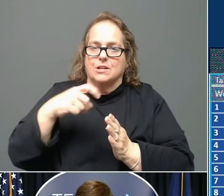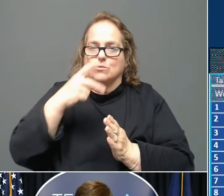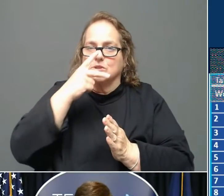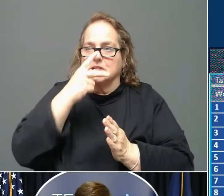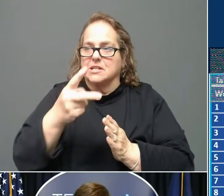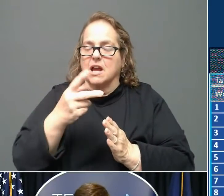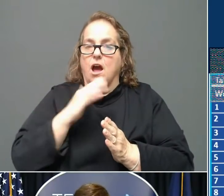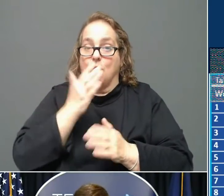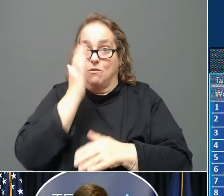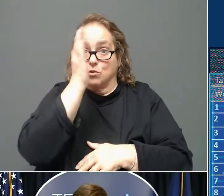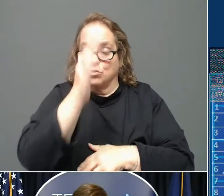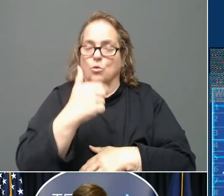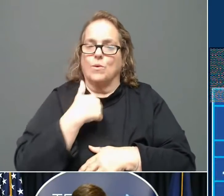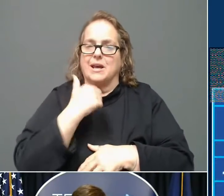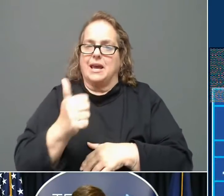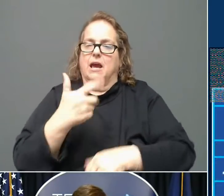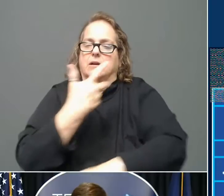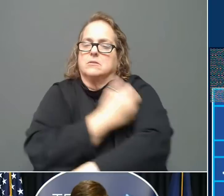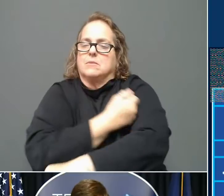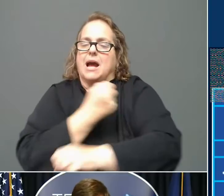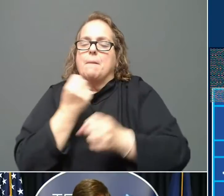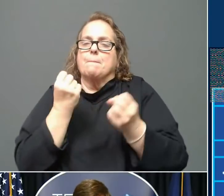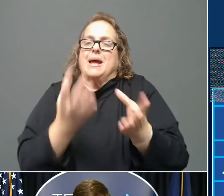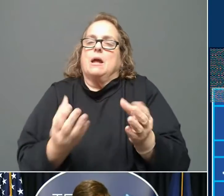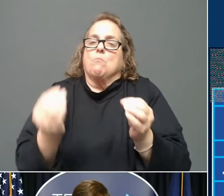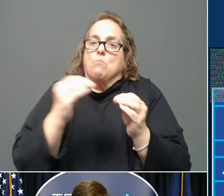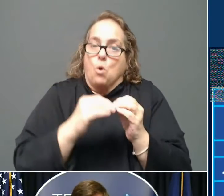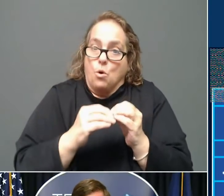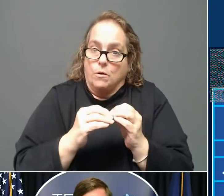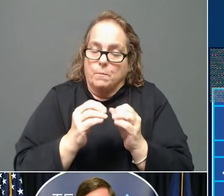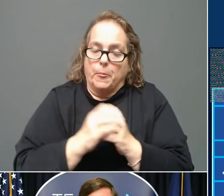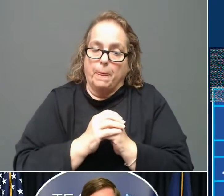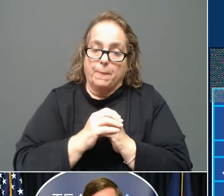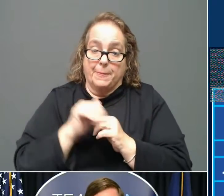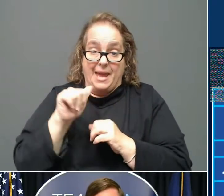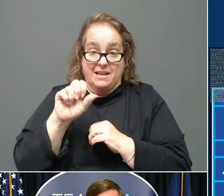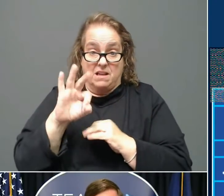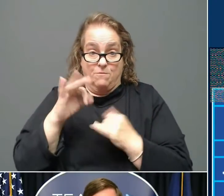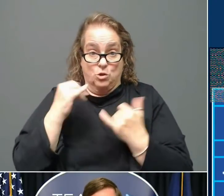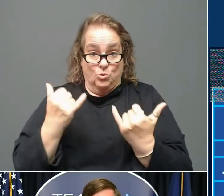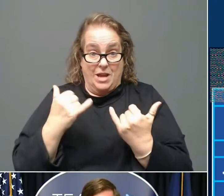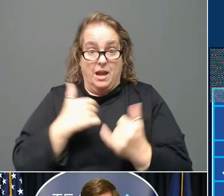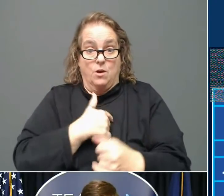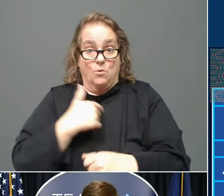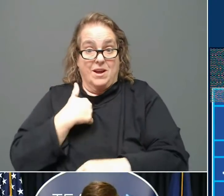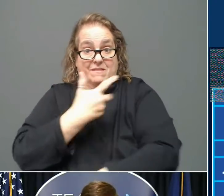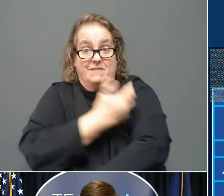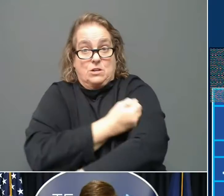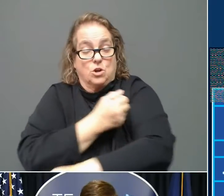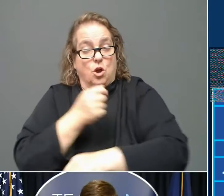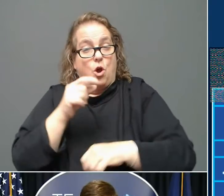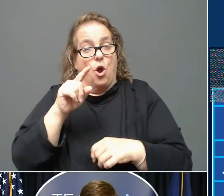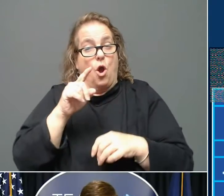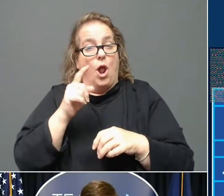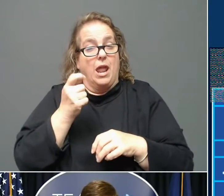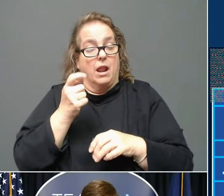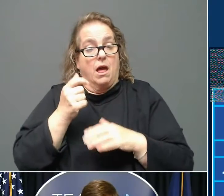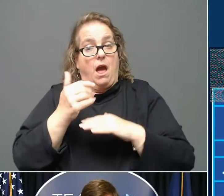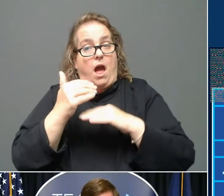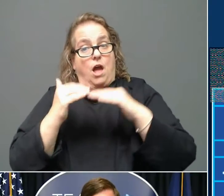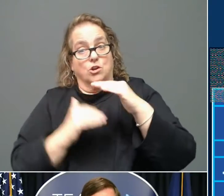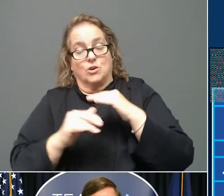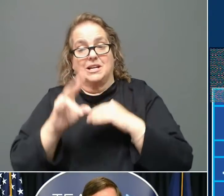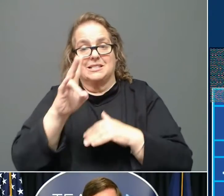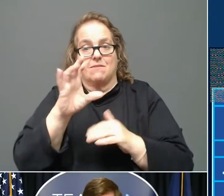Can we go to the other chart? As of today, we have vaccinated just under 700,000 Kentuckians.